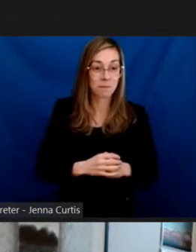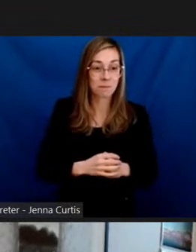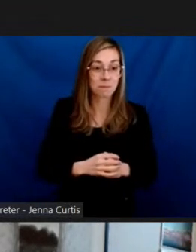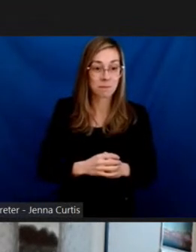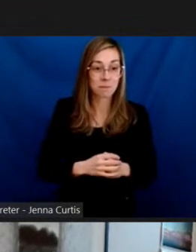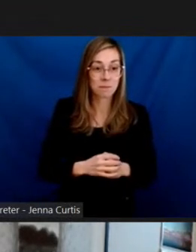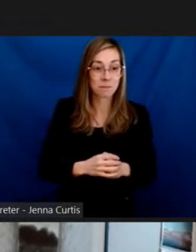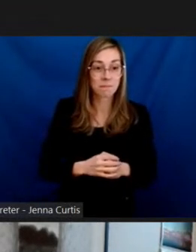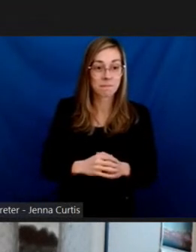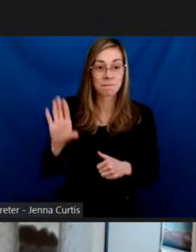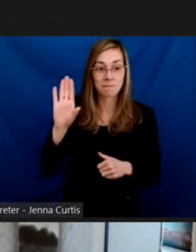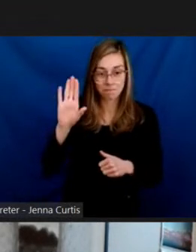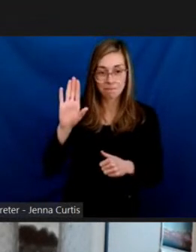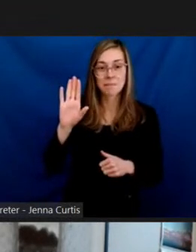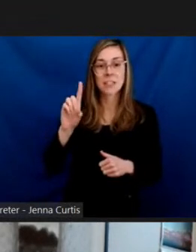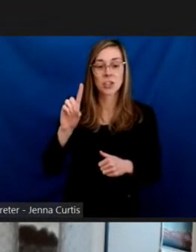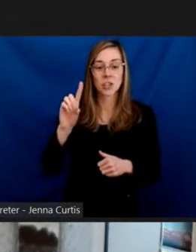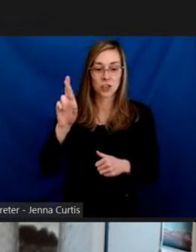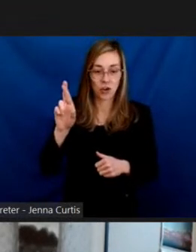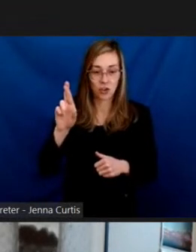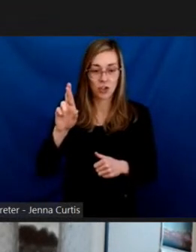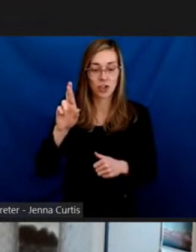I'm Dr. Lena Miller.